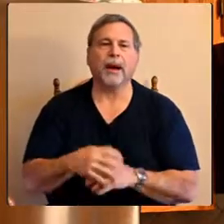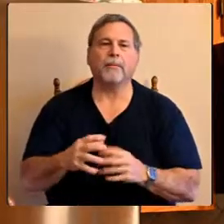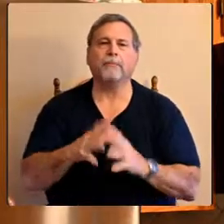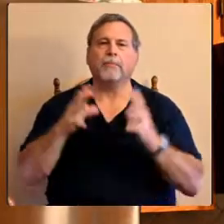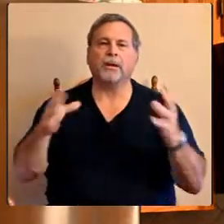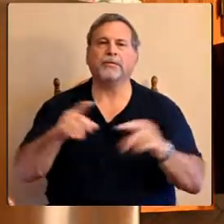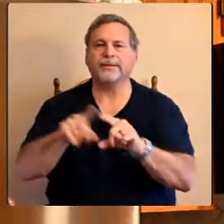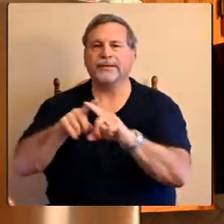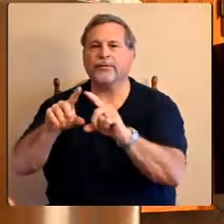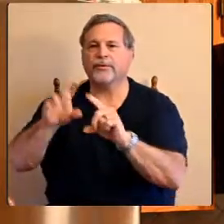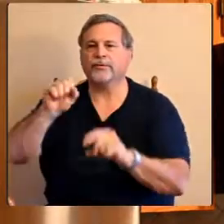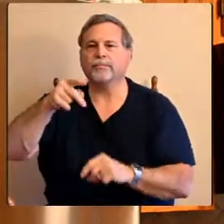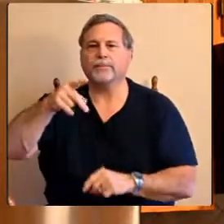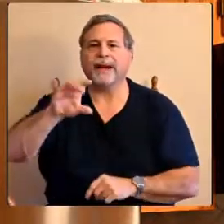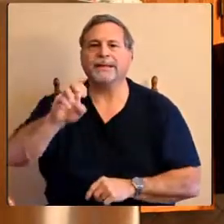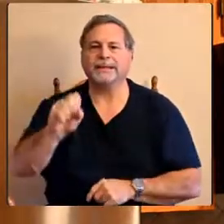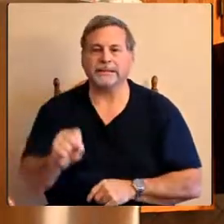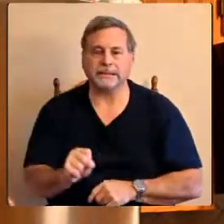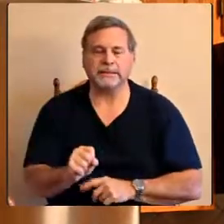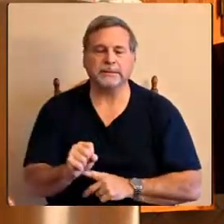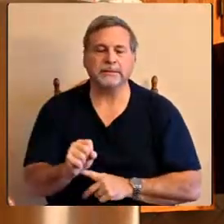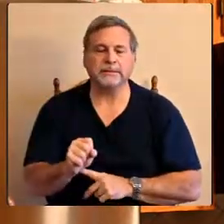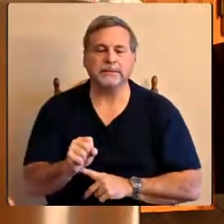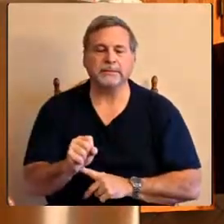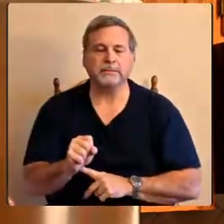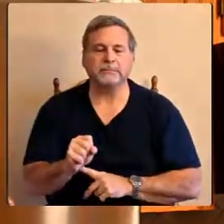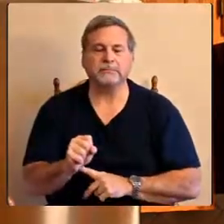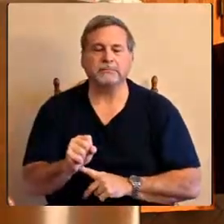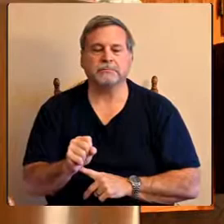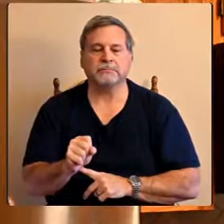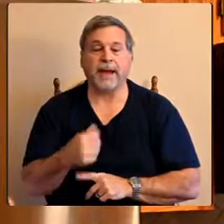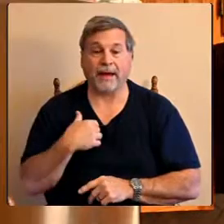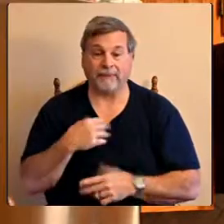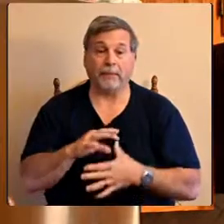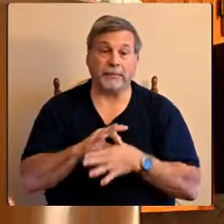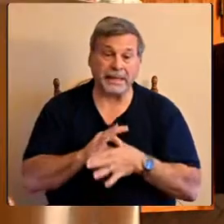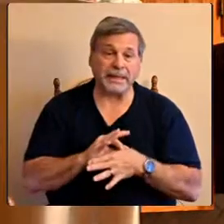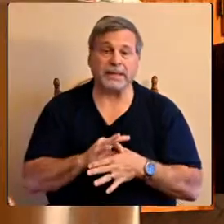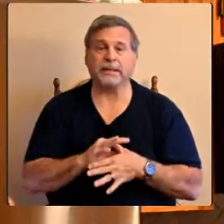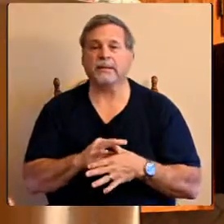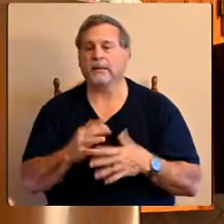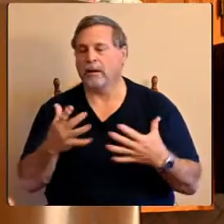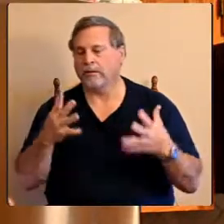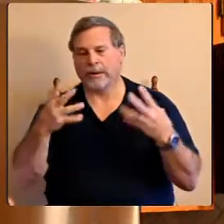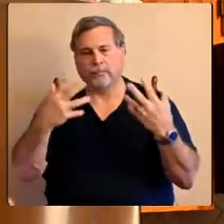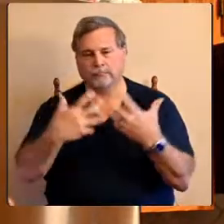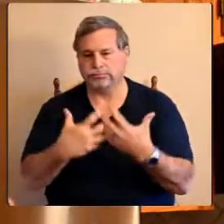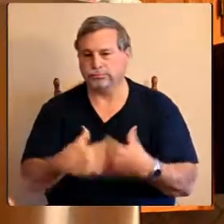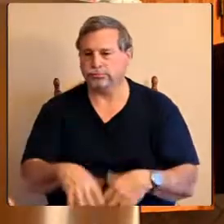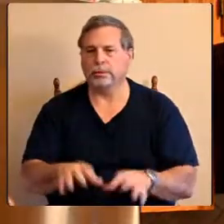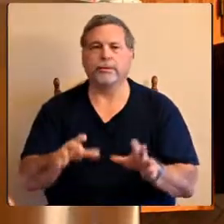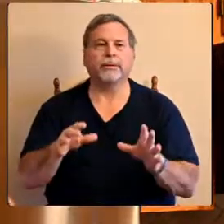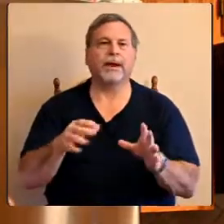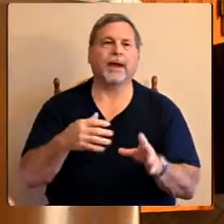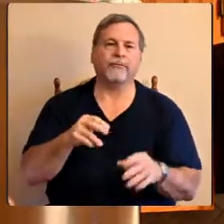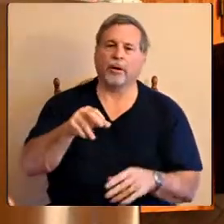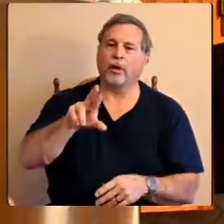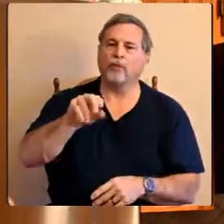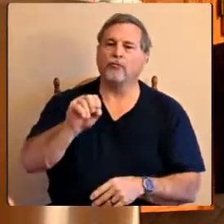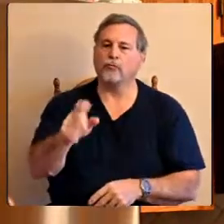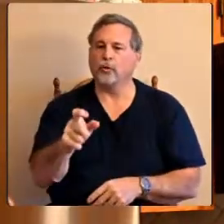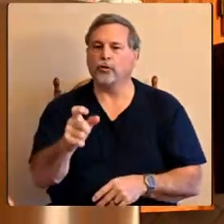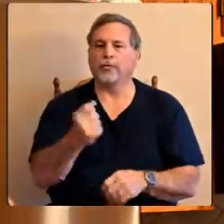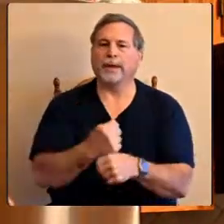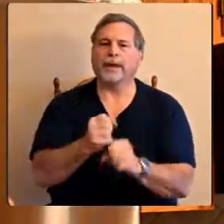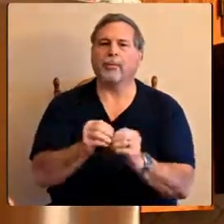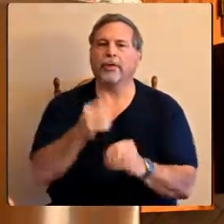is a bunch of spices that are put together. So we've put that in the pot. We've got the meats. They've already cooked down. We've got a little bit of a roux in there to